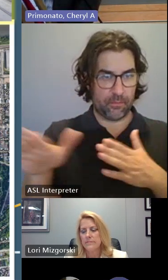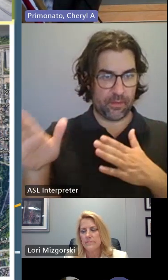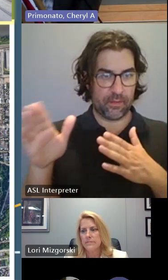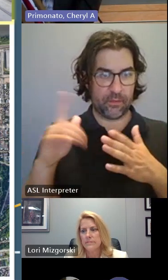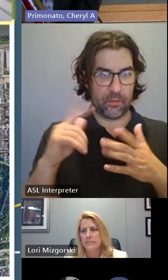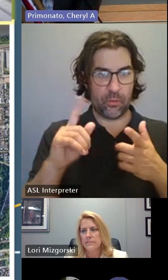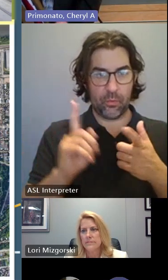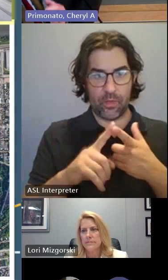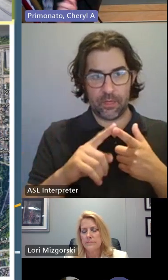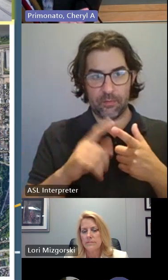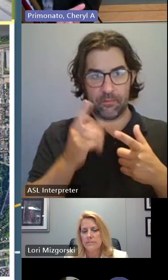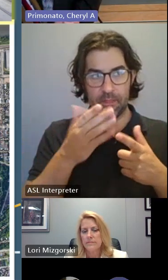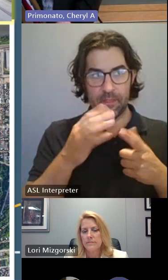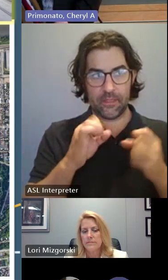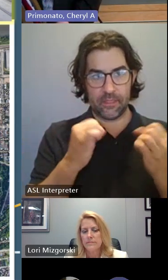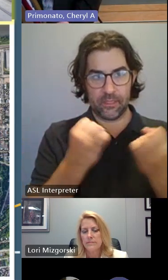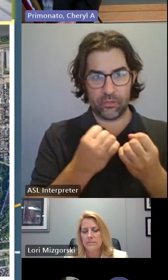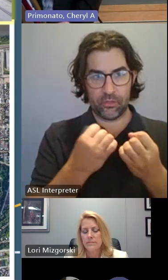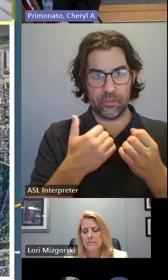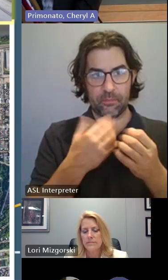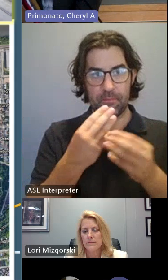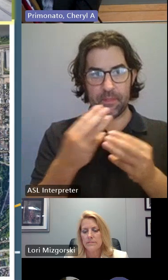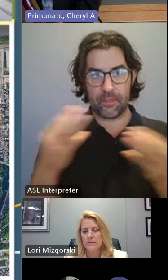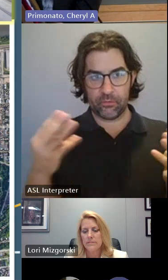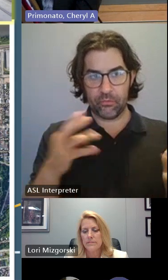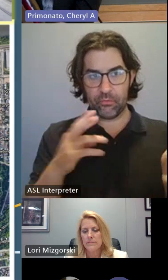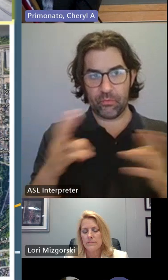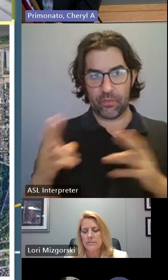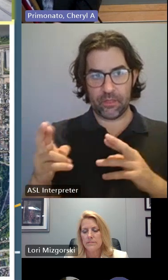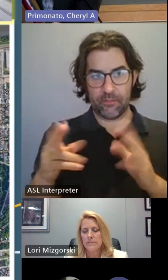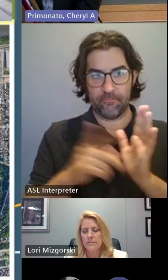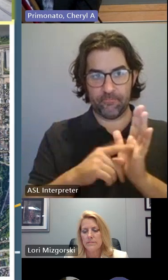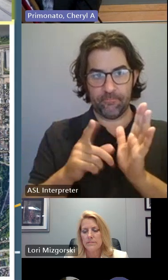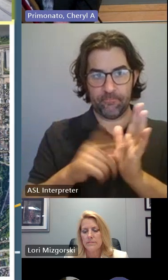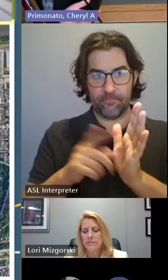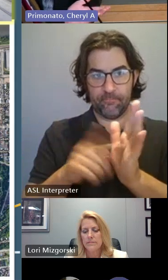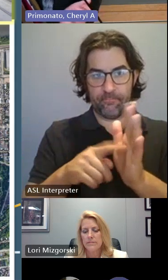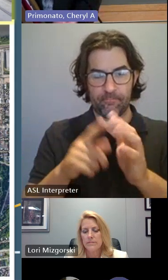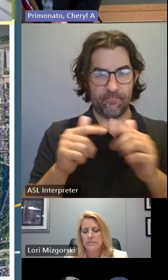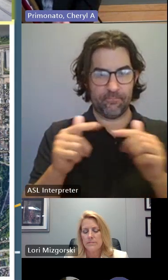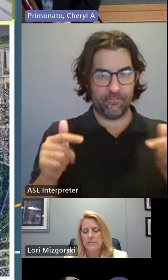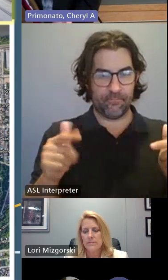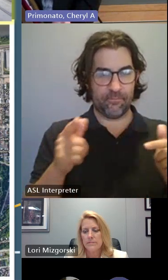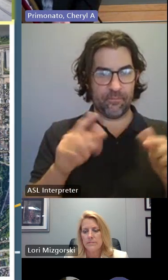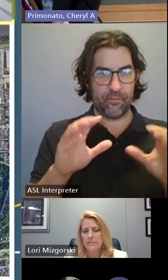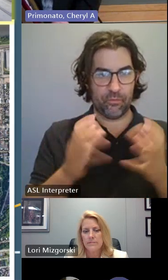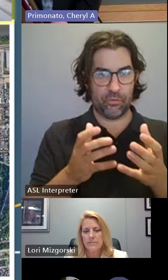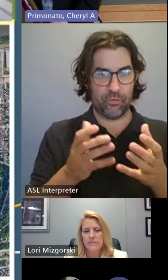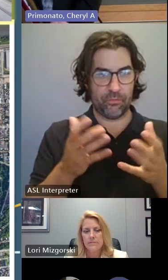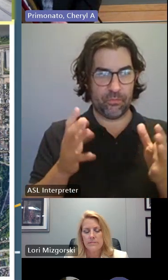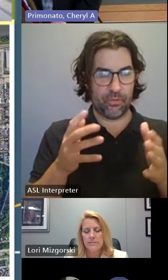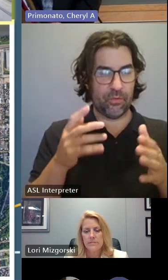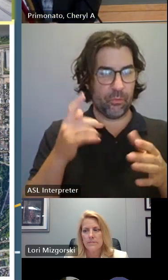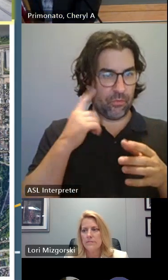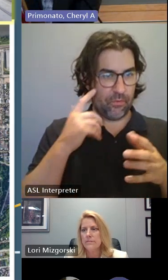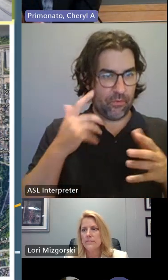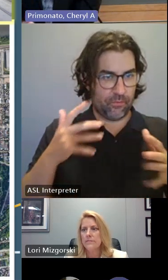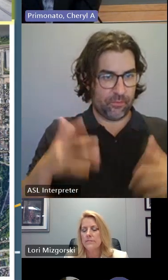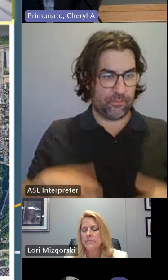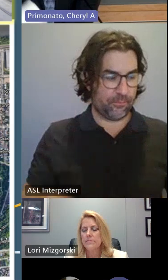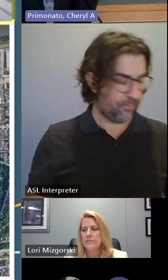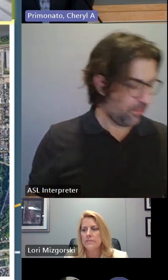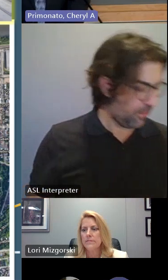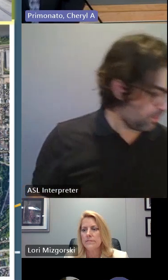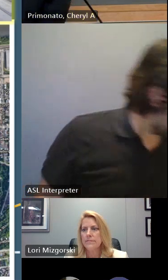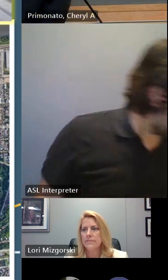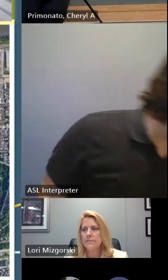going to be out at stations. We'll have materials ready to print and so forth, and those groups will have heard from us by then. Thank you.